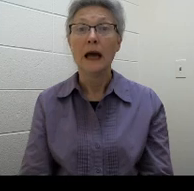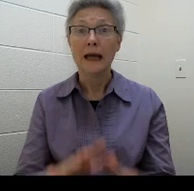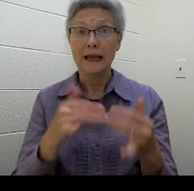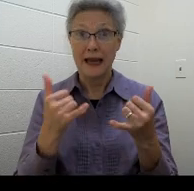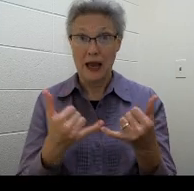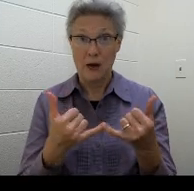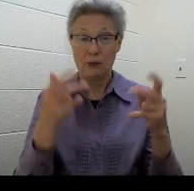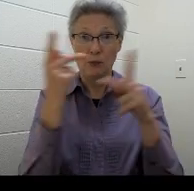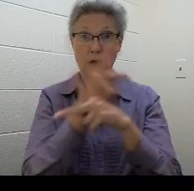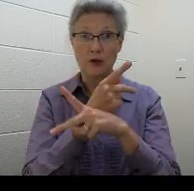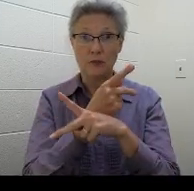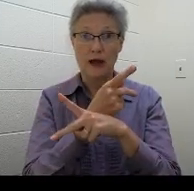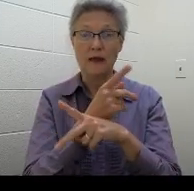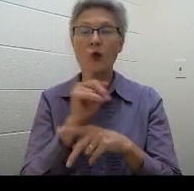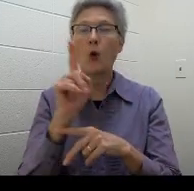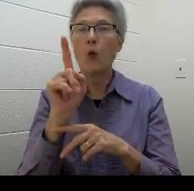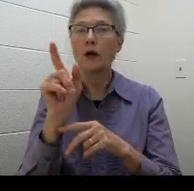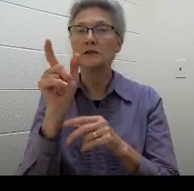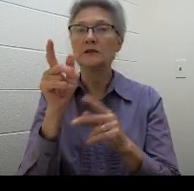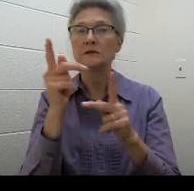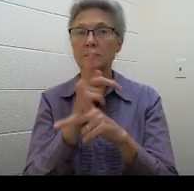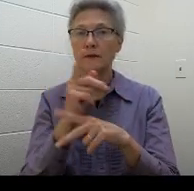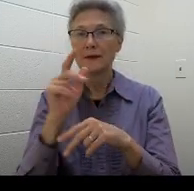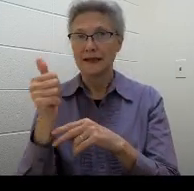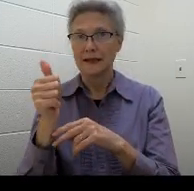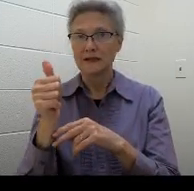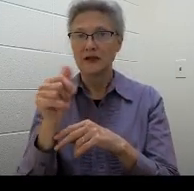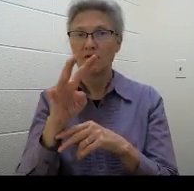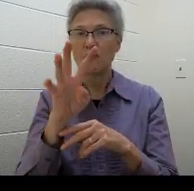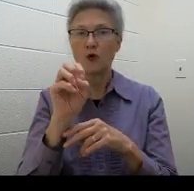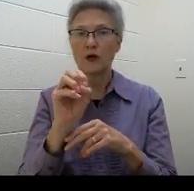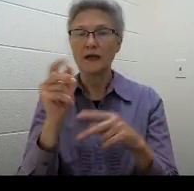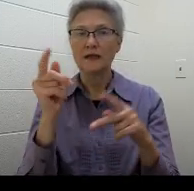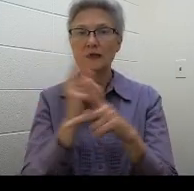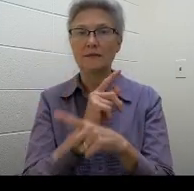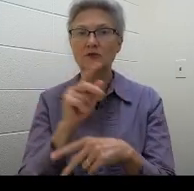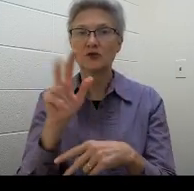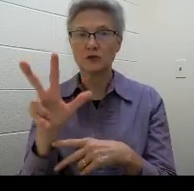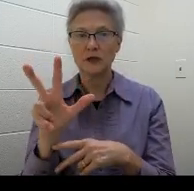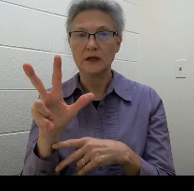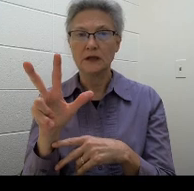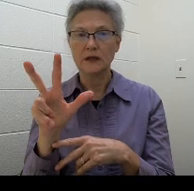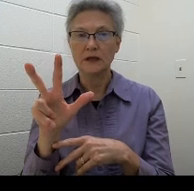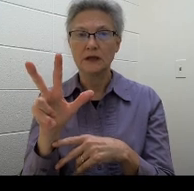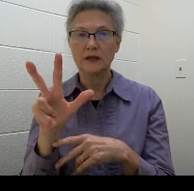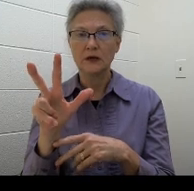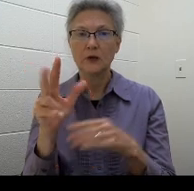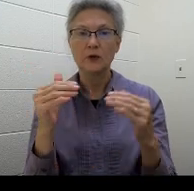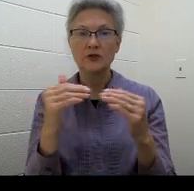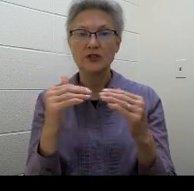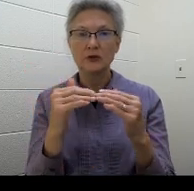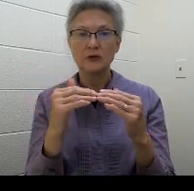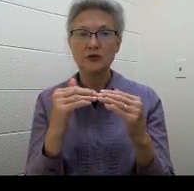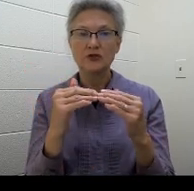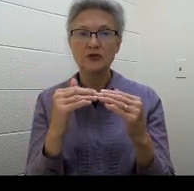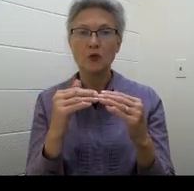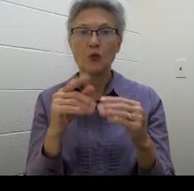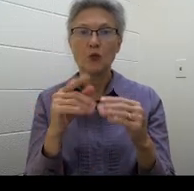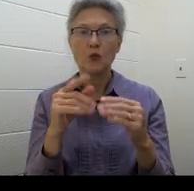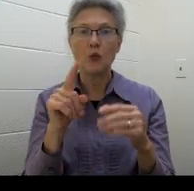Now I'm going to multiply the ones by the tens. So 40 times 3, which is